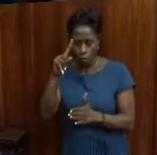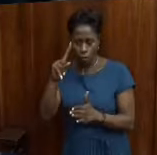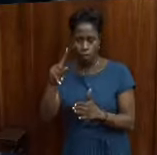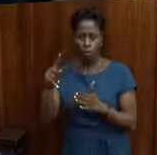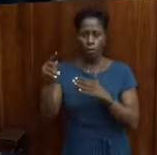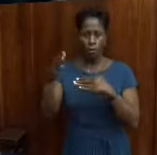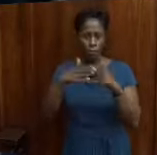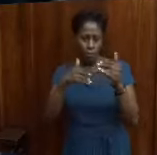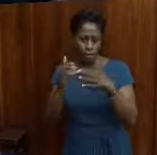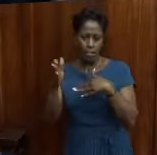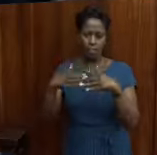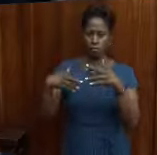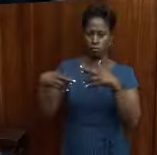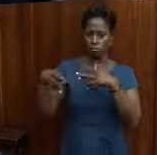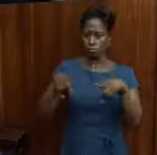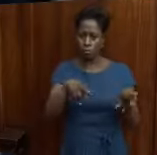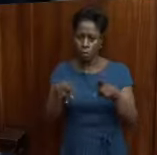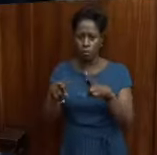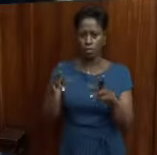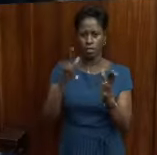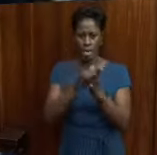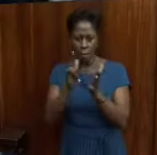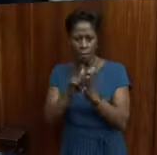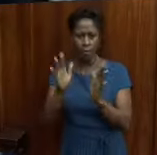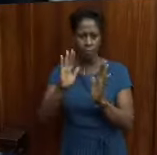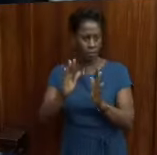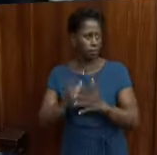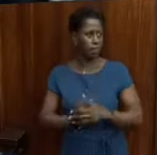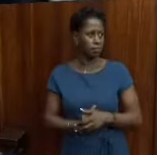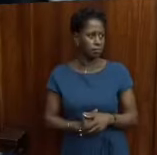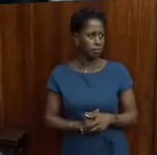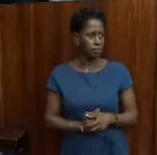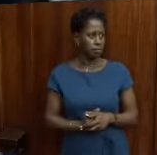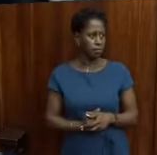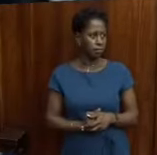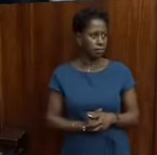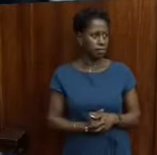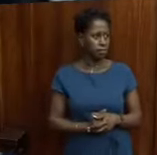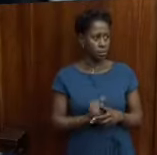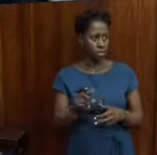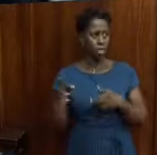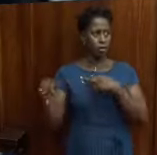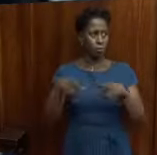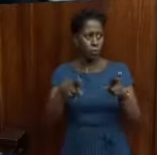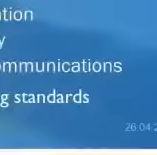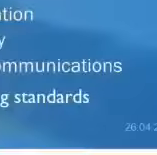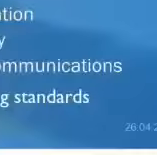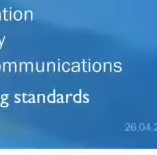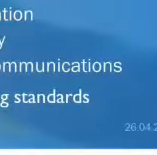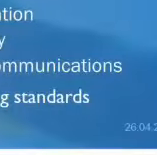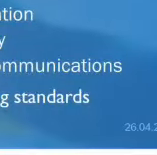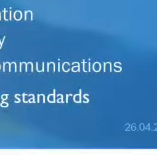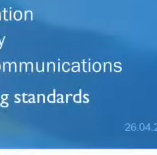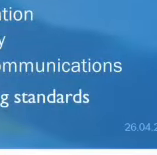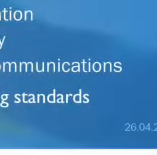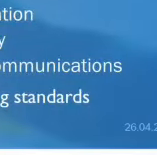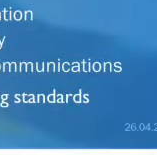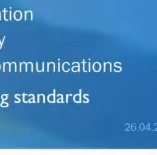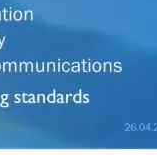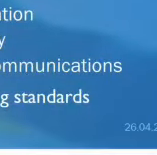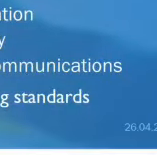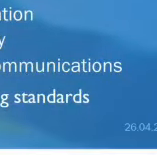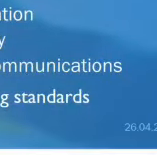by reports and documents recently completed for the government of St. Lucia on various aspects of infrastructure development. This